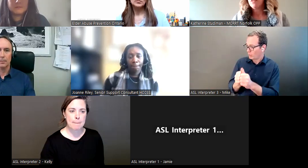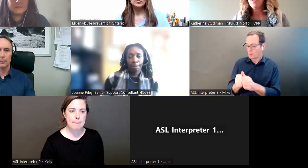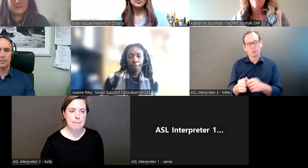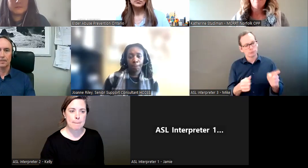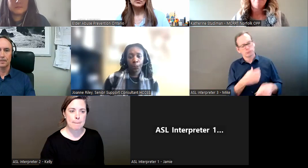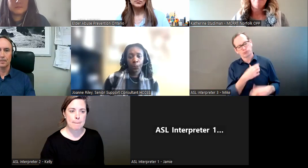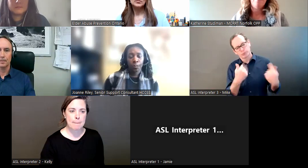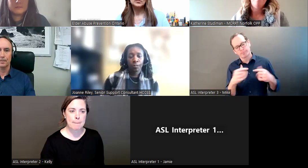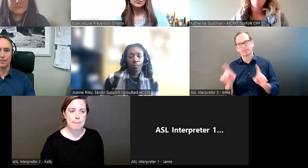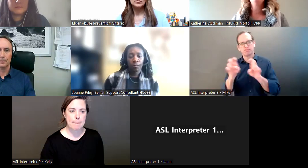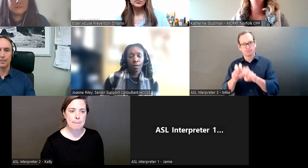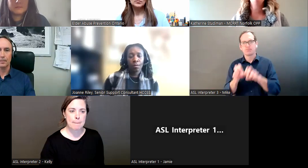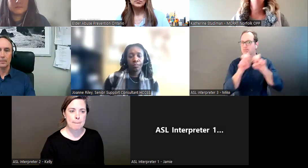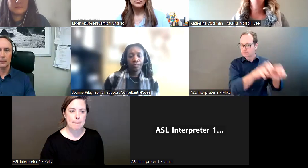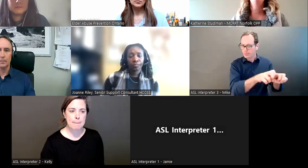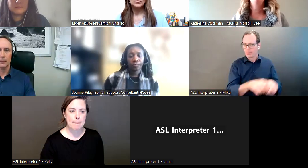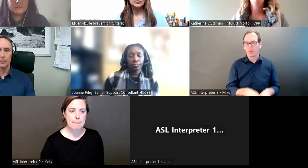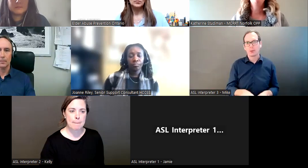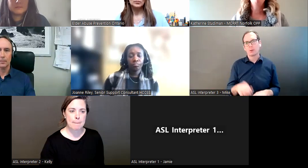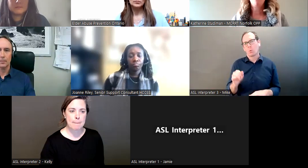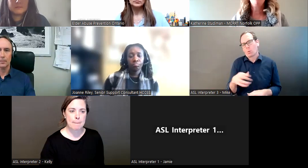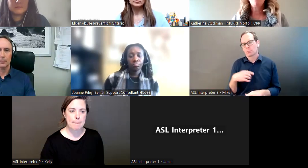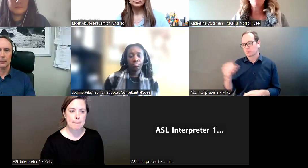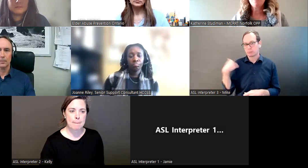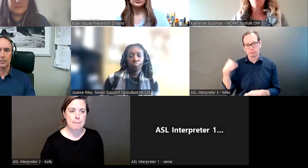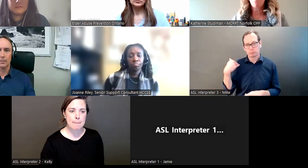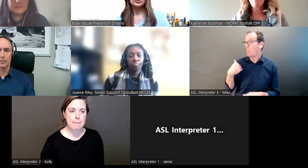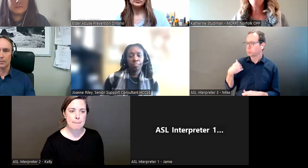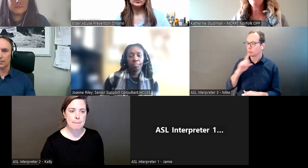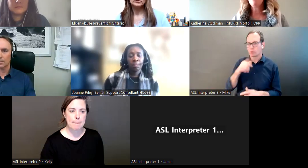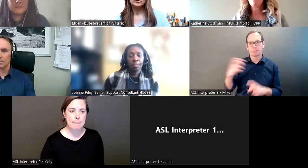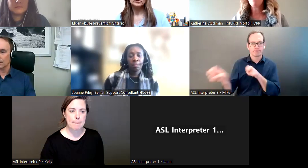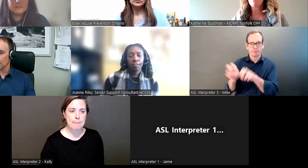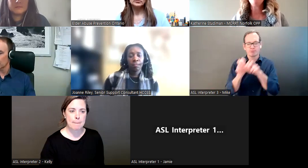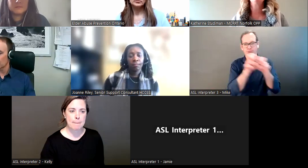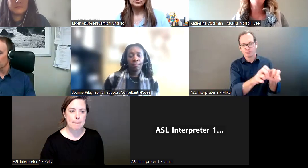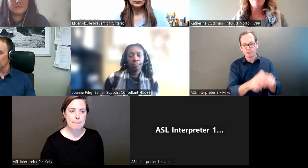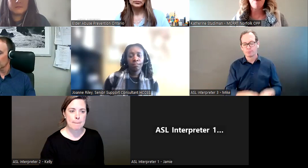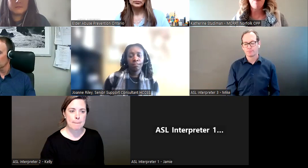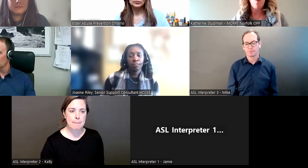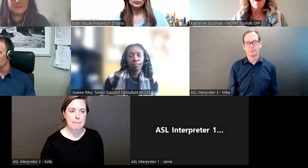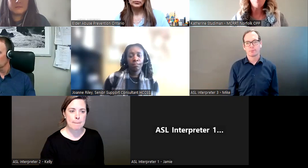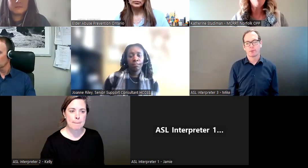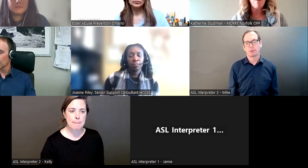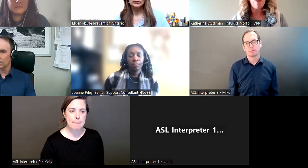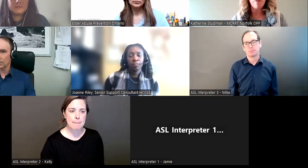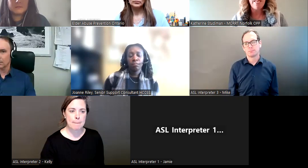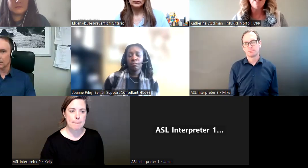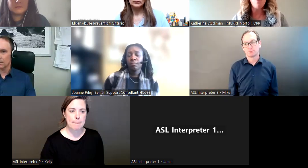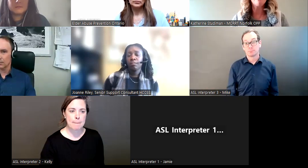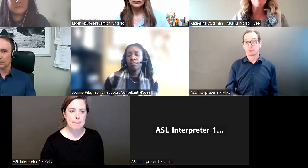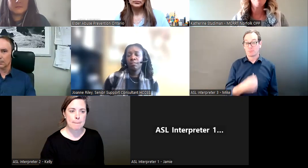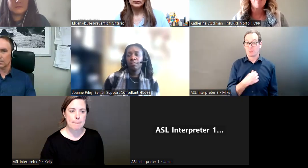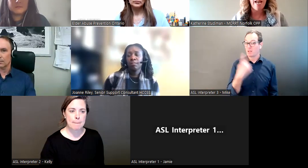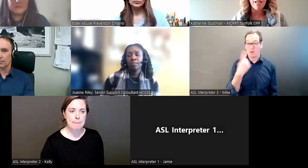So yeah, and as we educate our community more and more about this program, I will say to people, when you call the police,